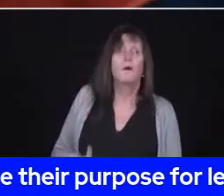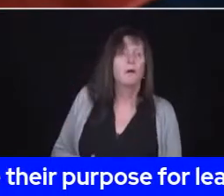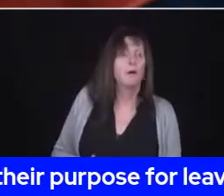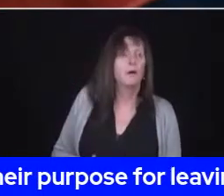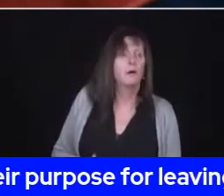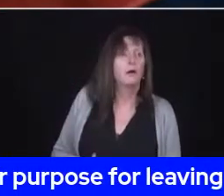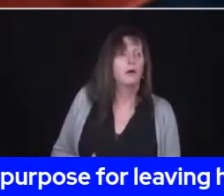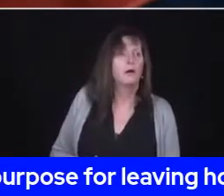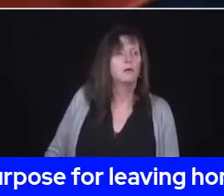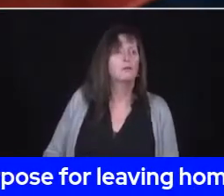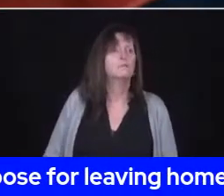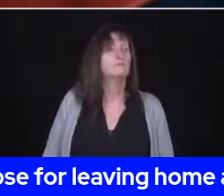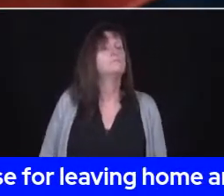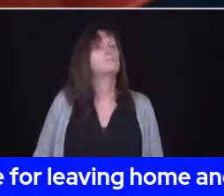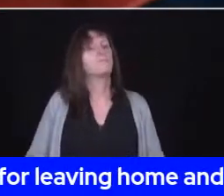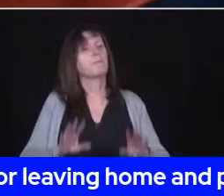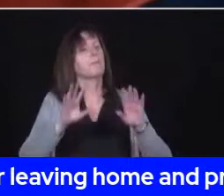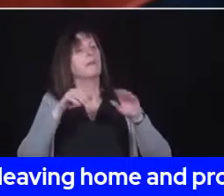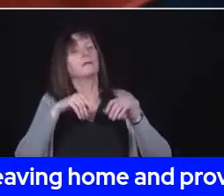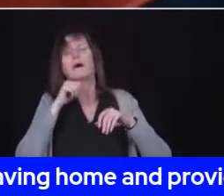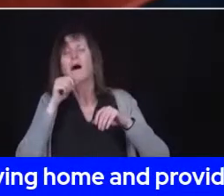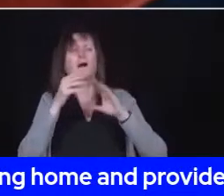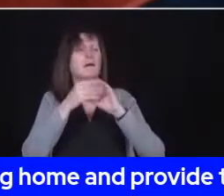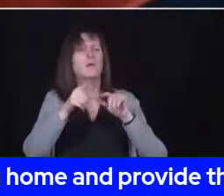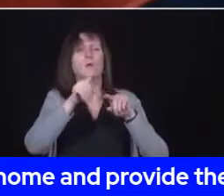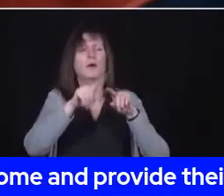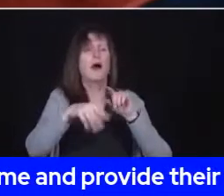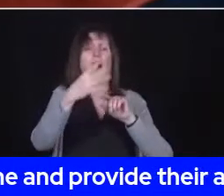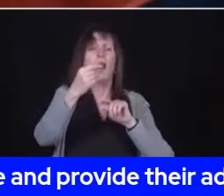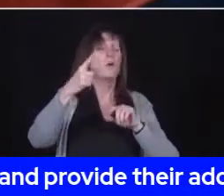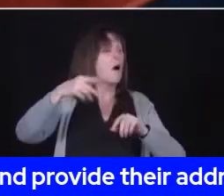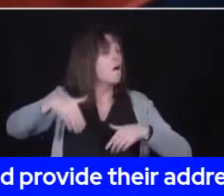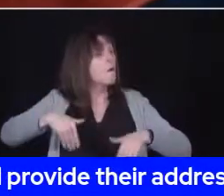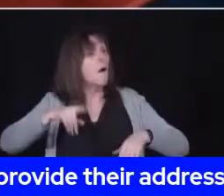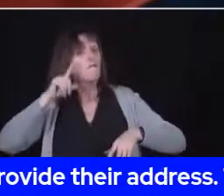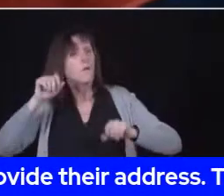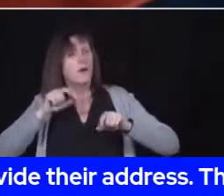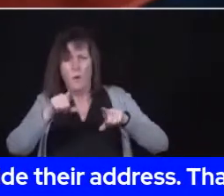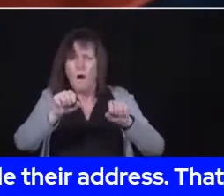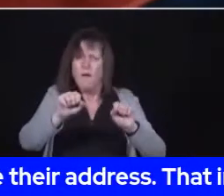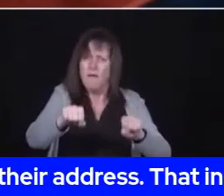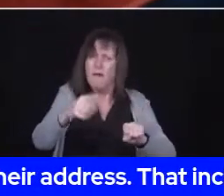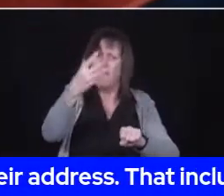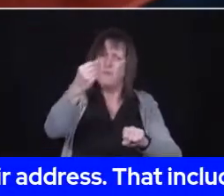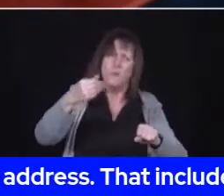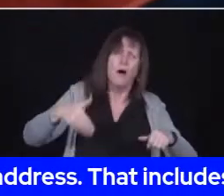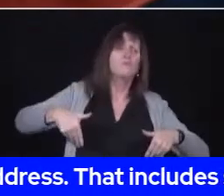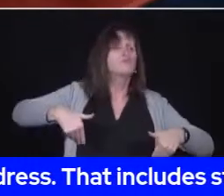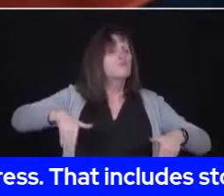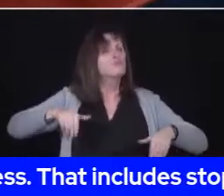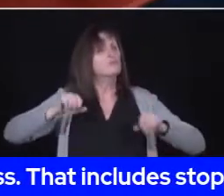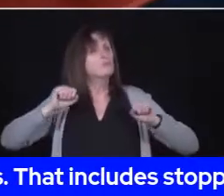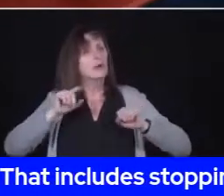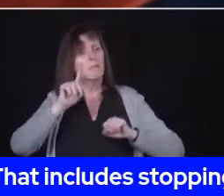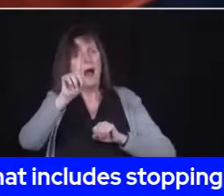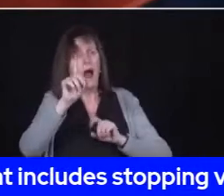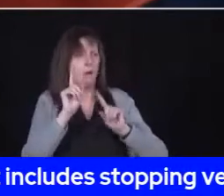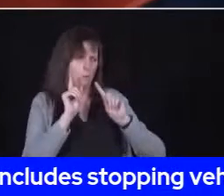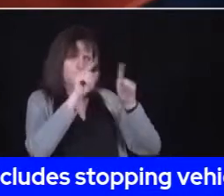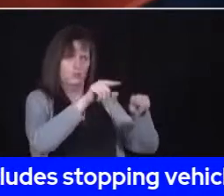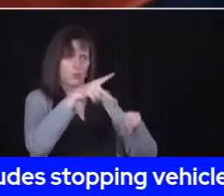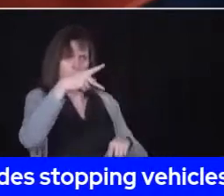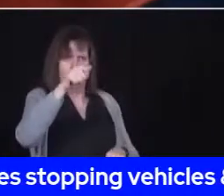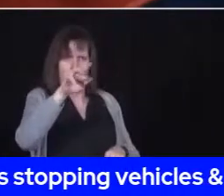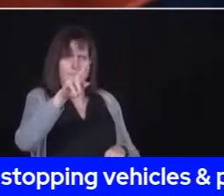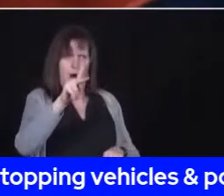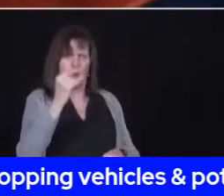walk around, you know, and get some exercise. But Jeff, have you ever been by some of these parks? You know, the